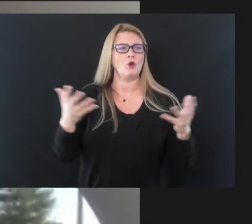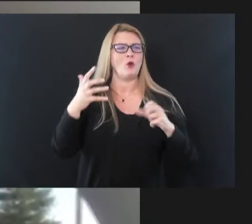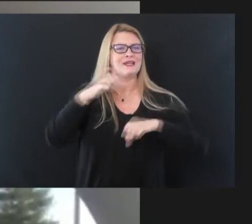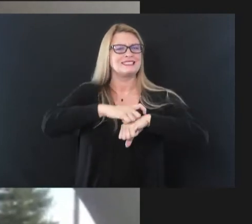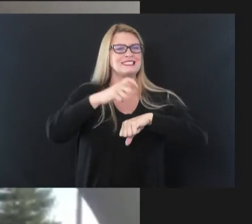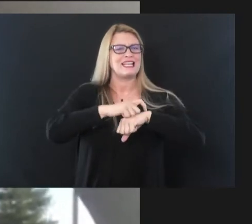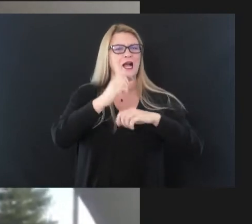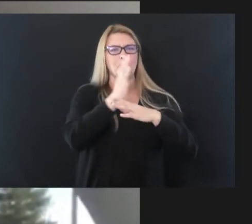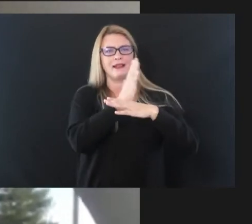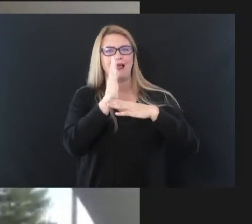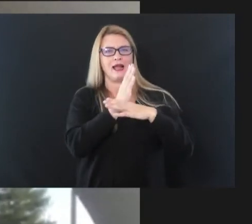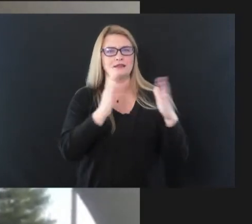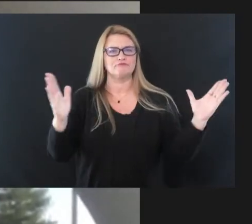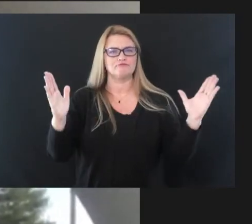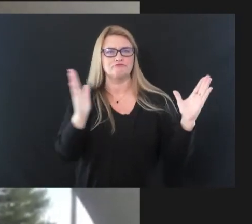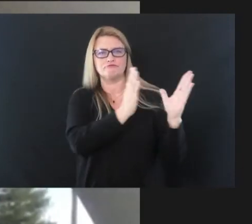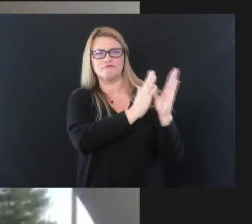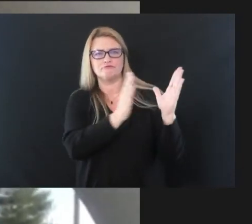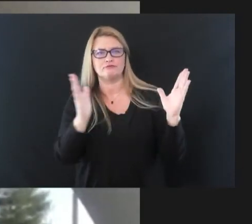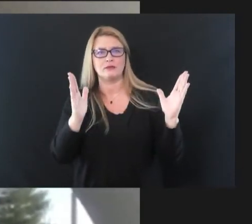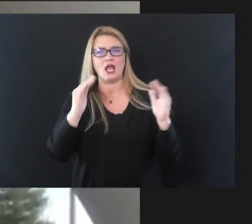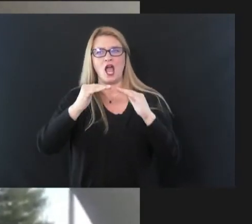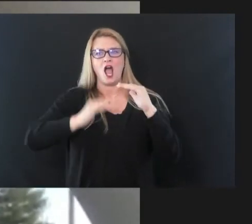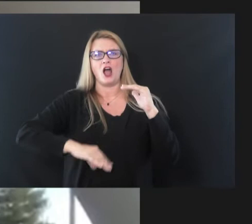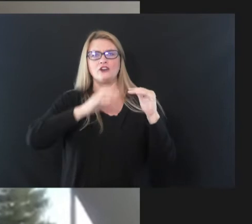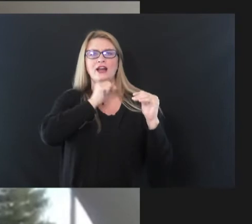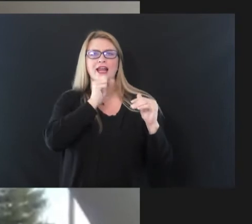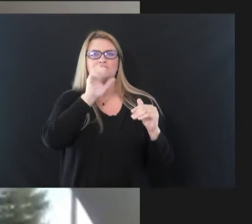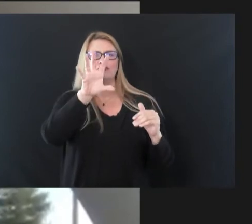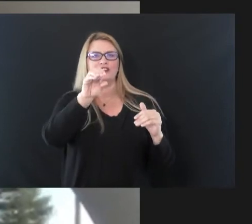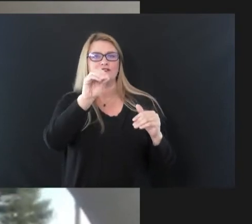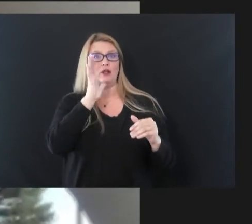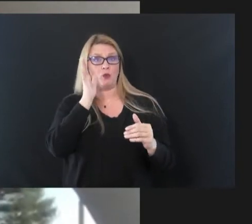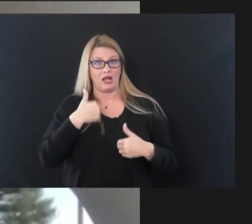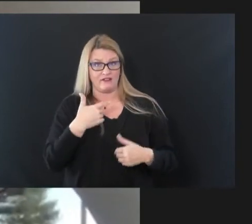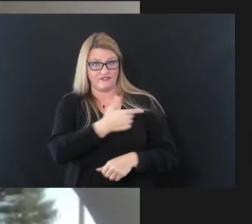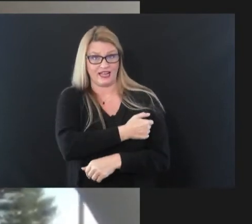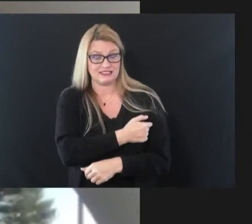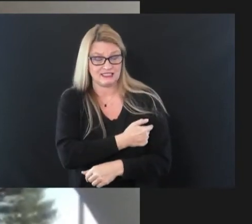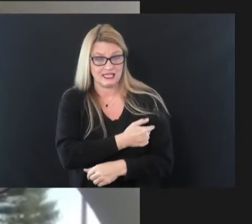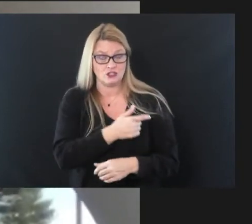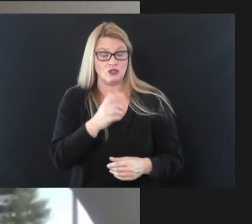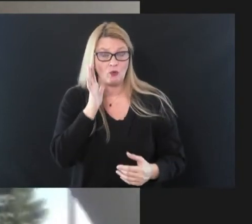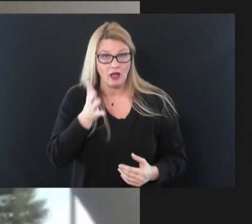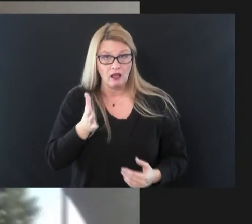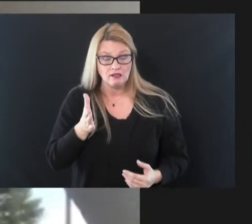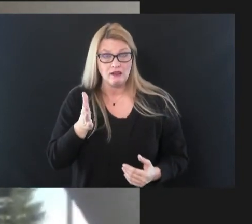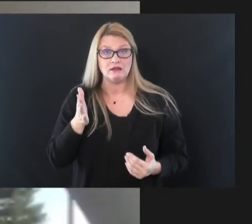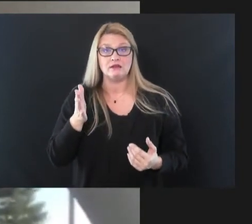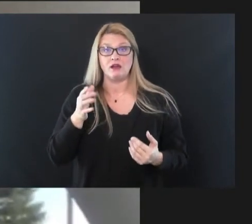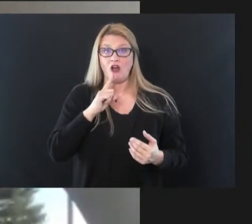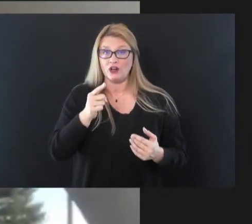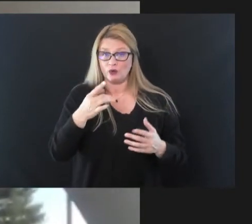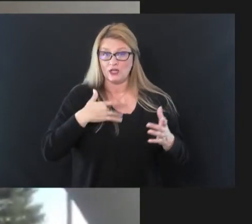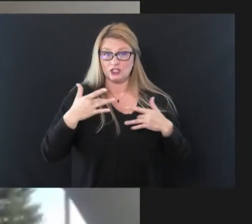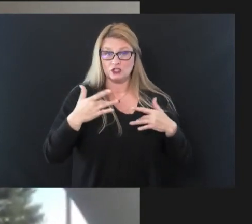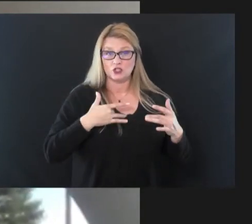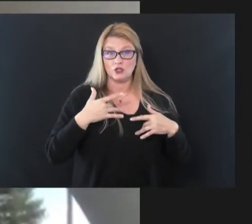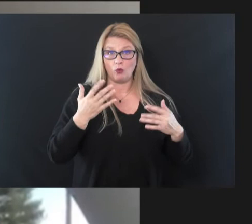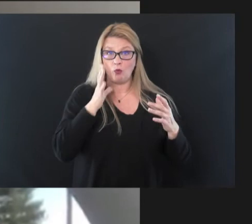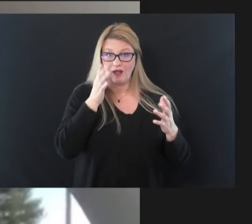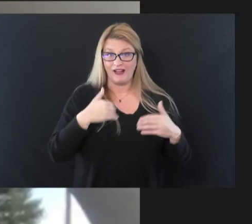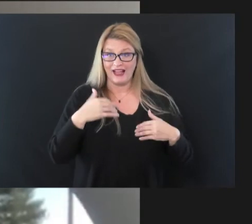get all of those teachers under the age of 50 vaccinated at this point? And are you concerned that it might lead to possible